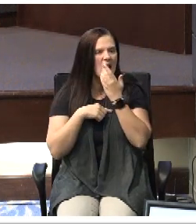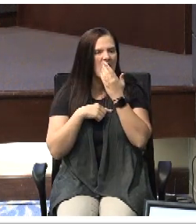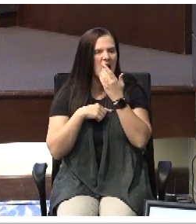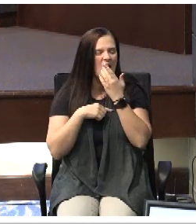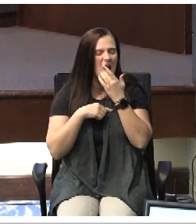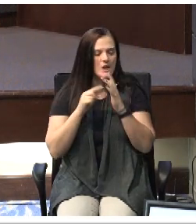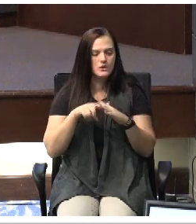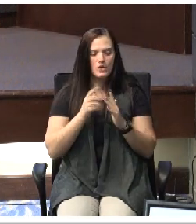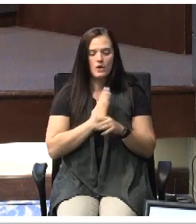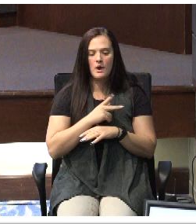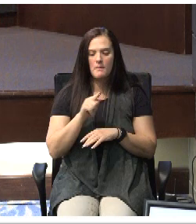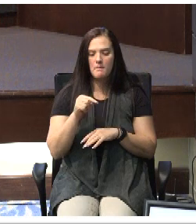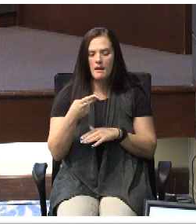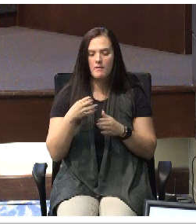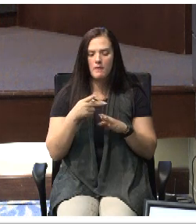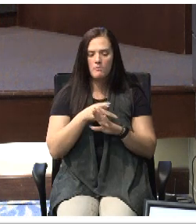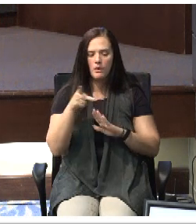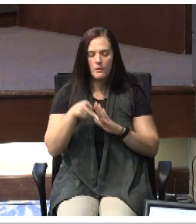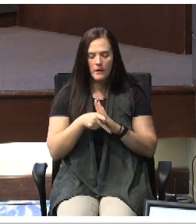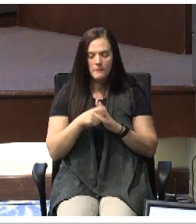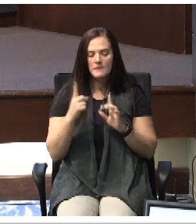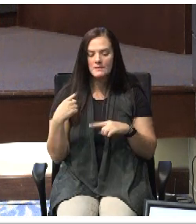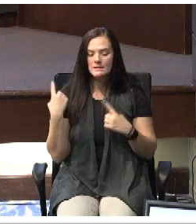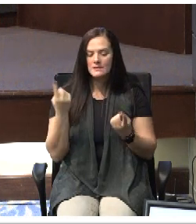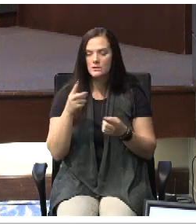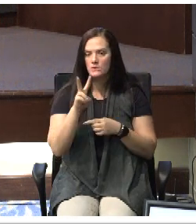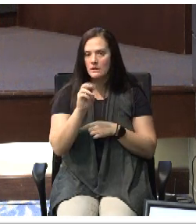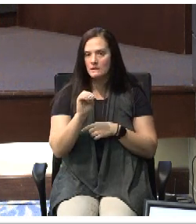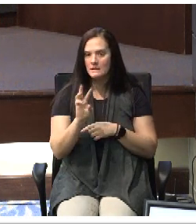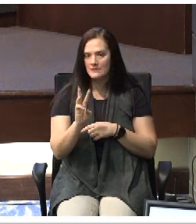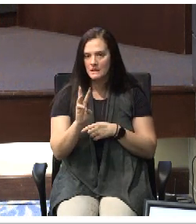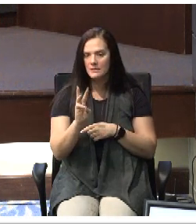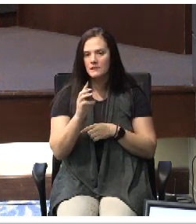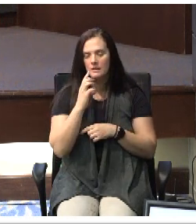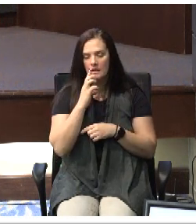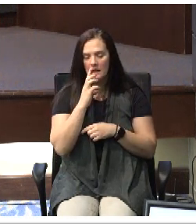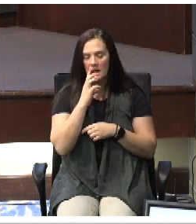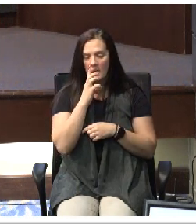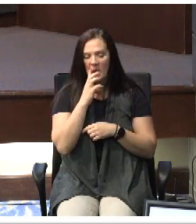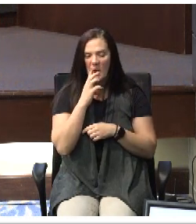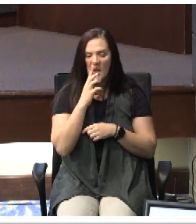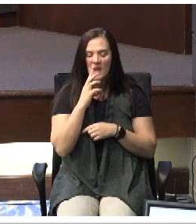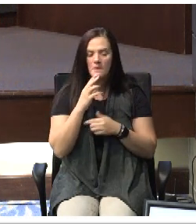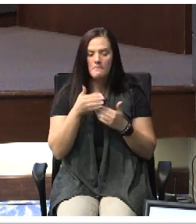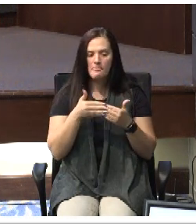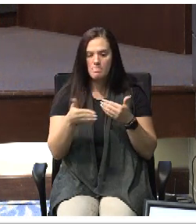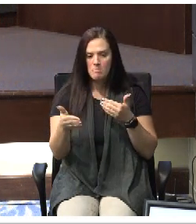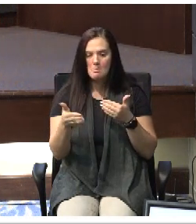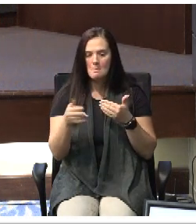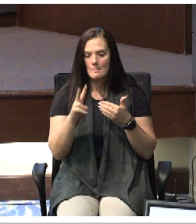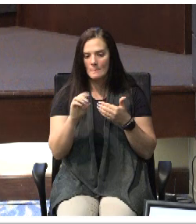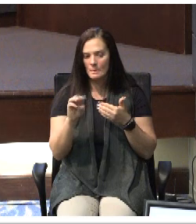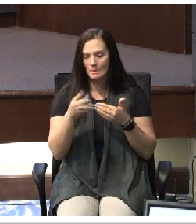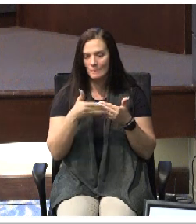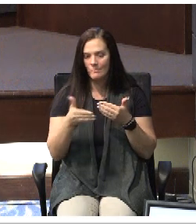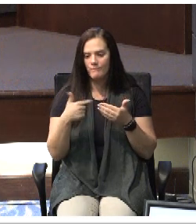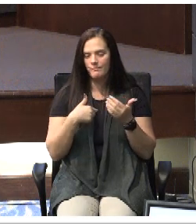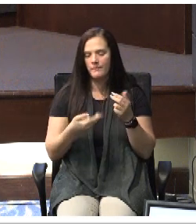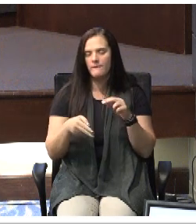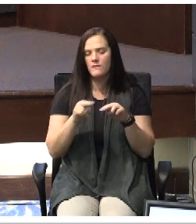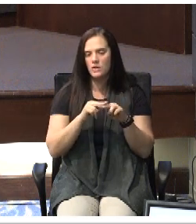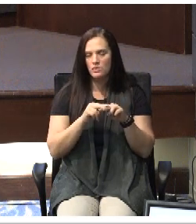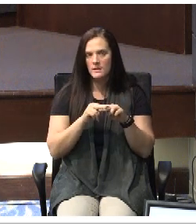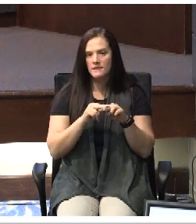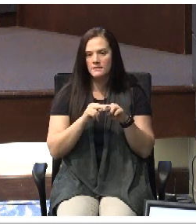PATH program. And then since 2006 and on, we've